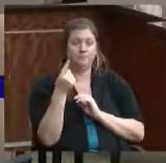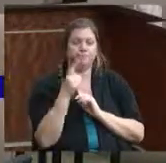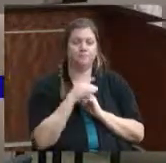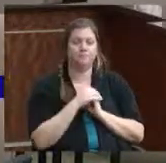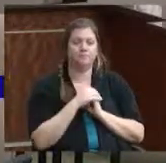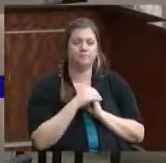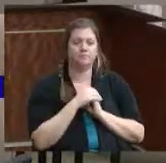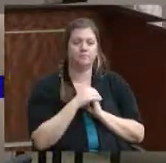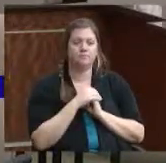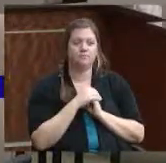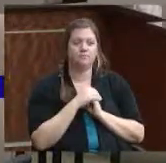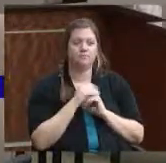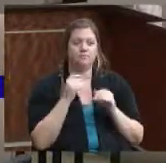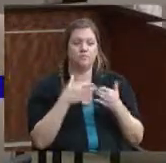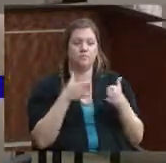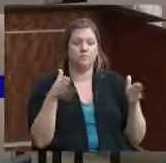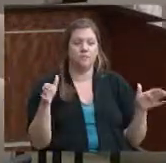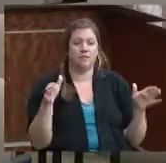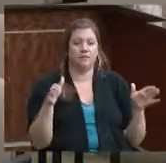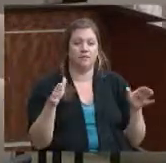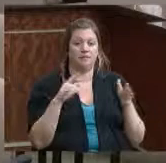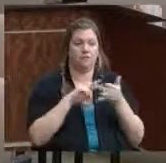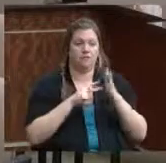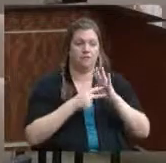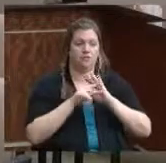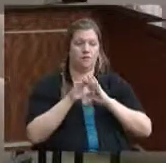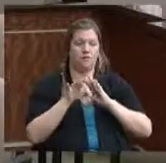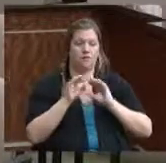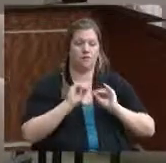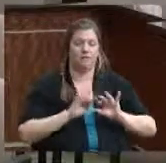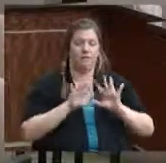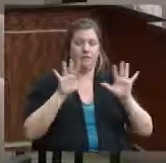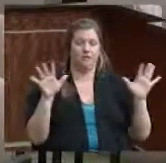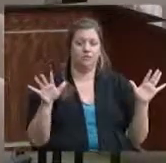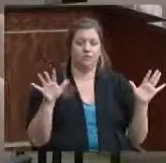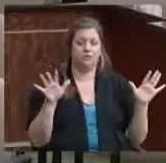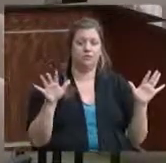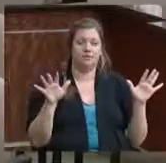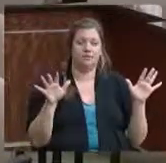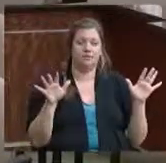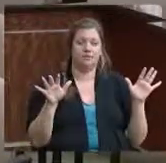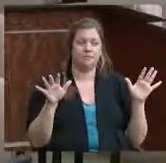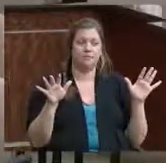is expanding the definition of clearing,